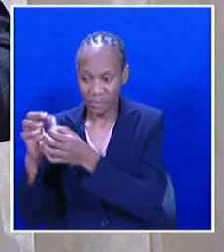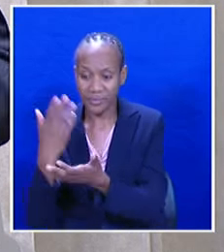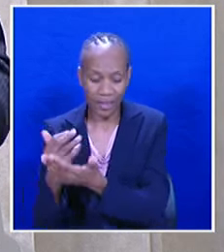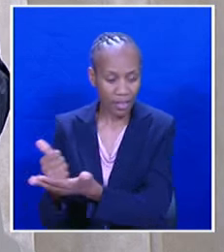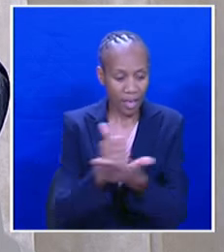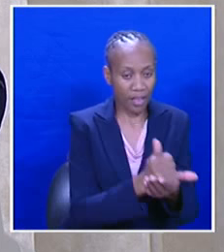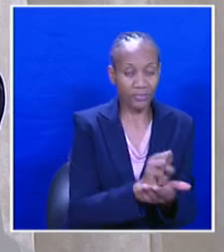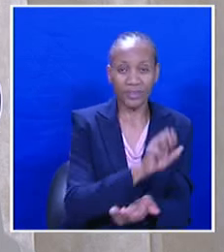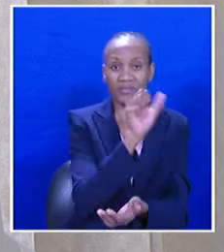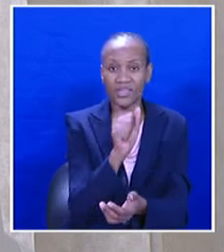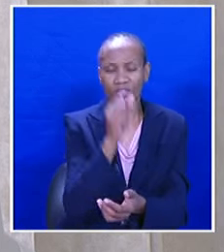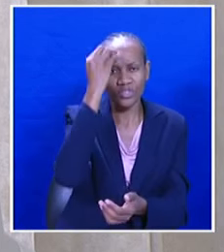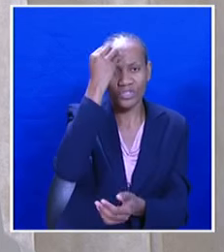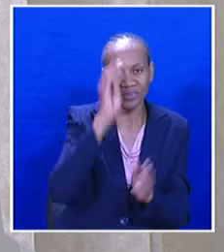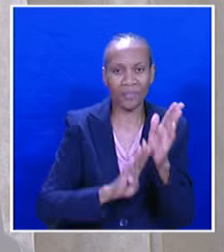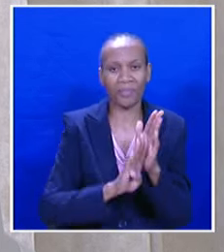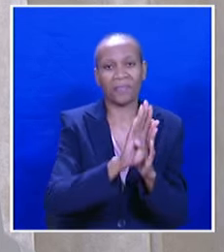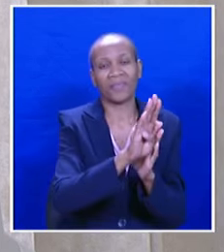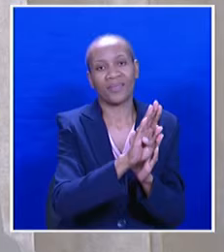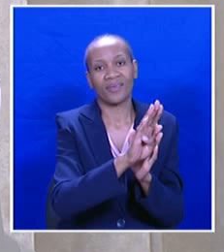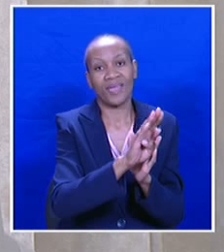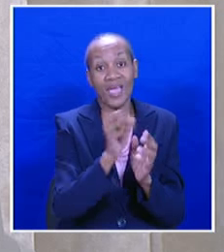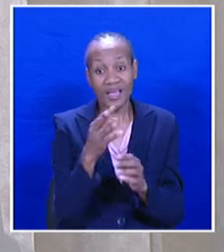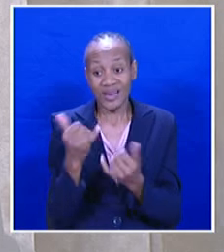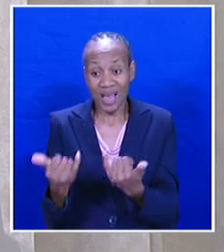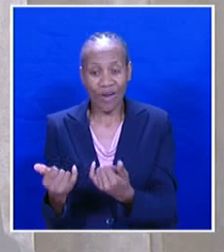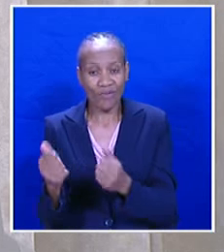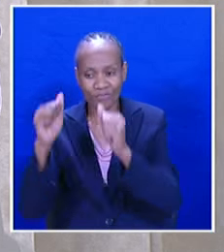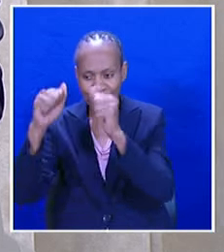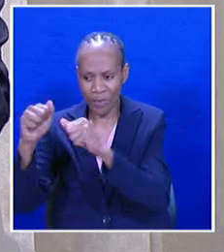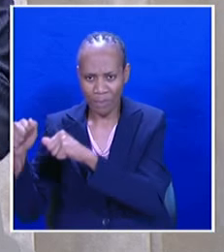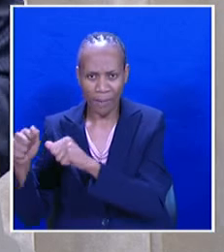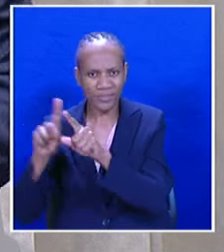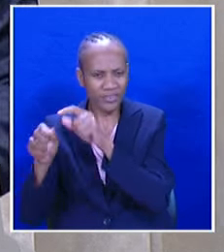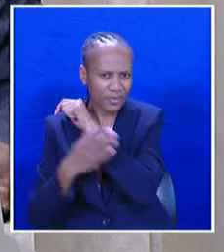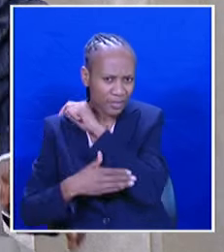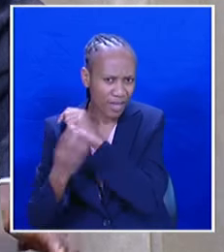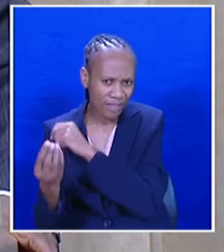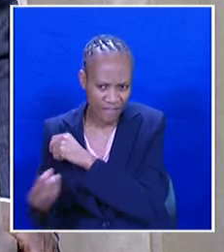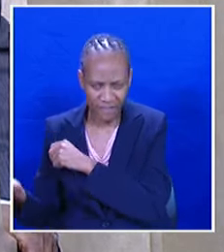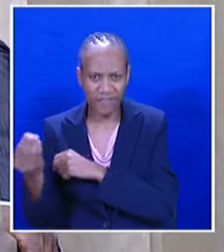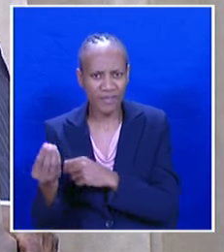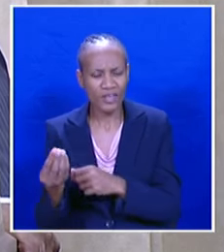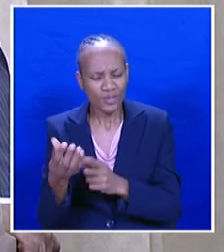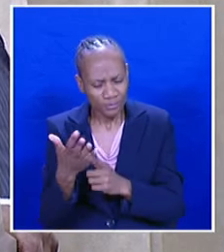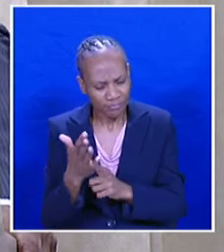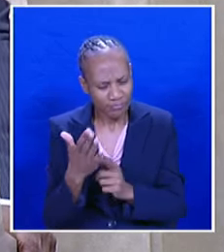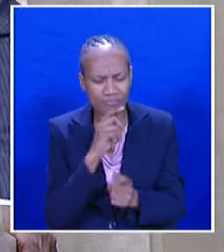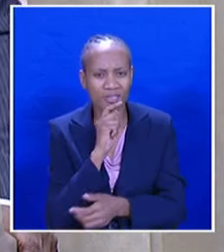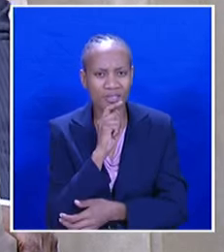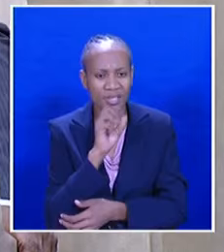agreements enable us to do so. They are a very good platform that enables us to achieve our